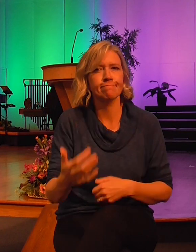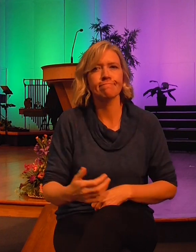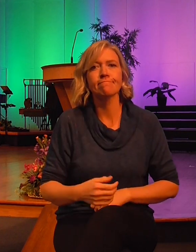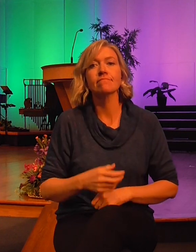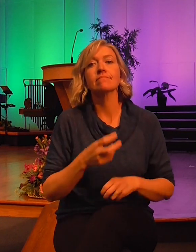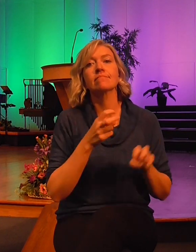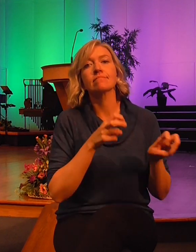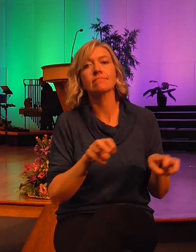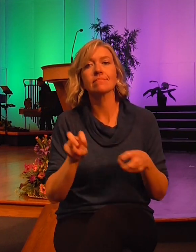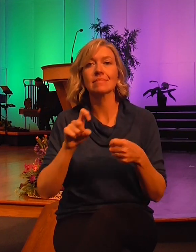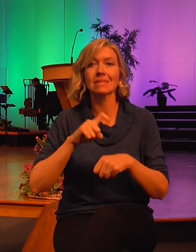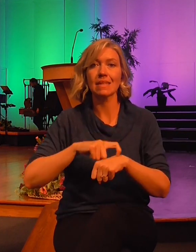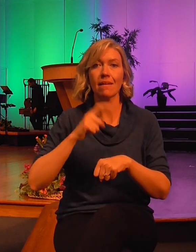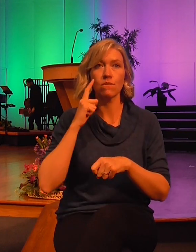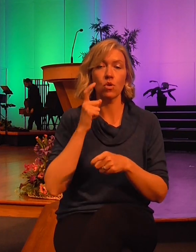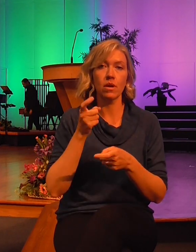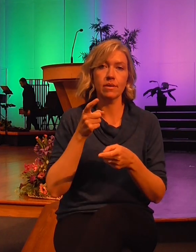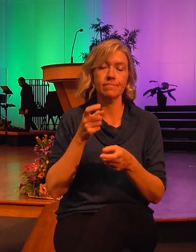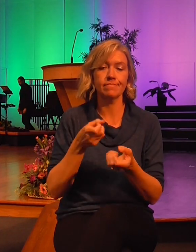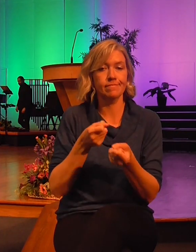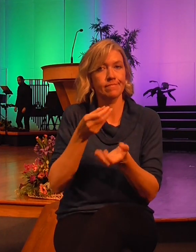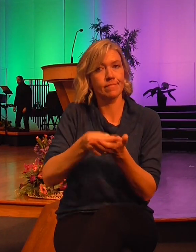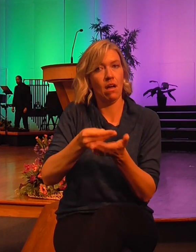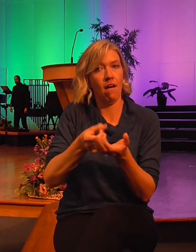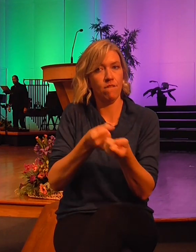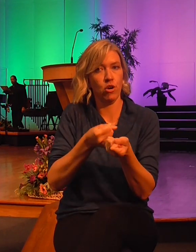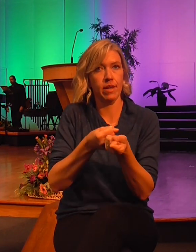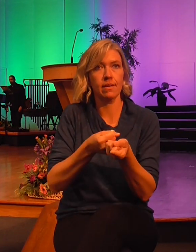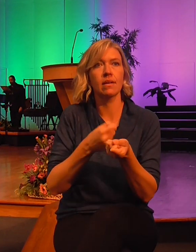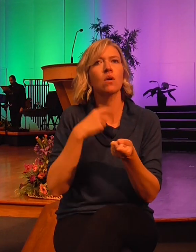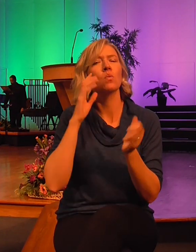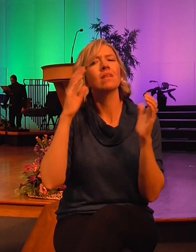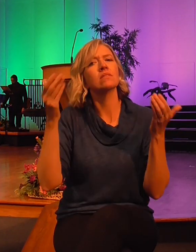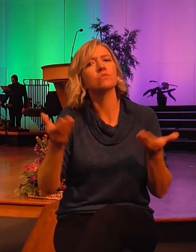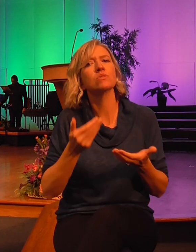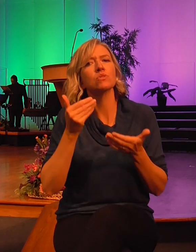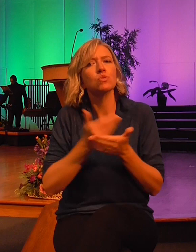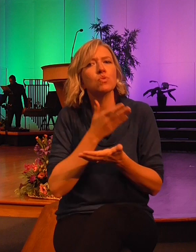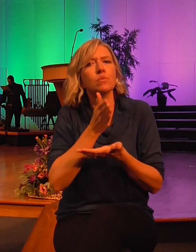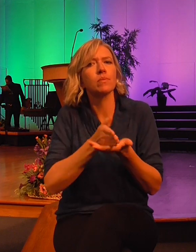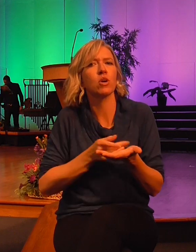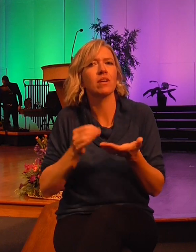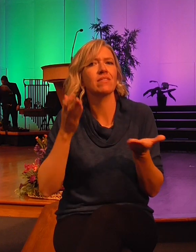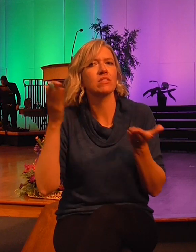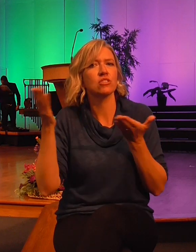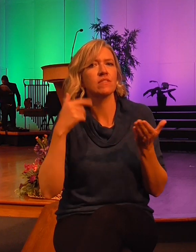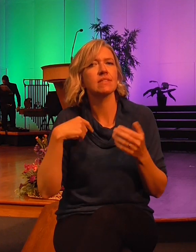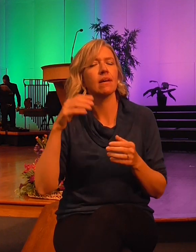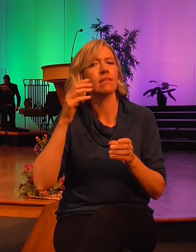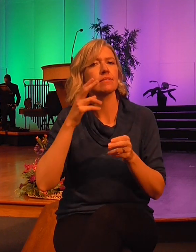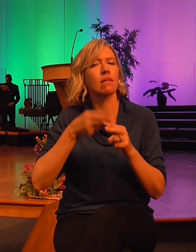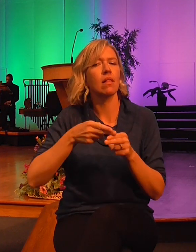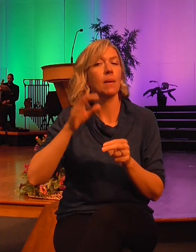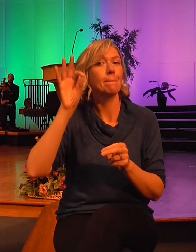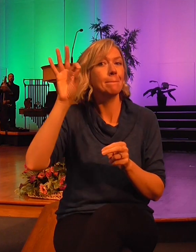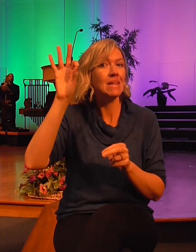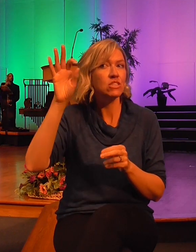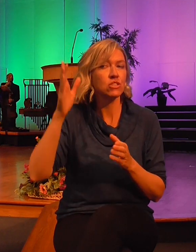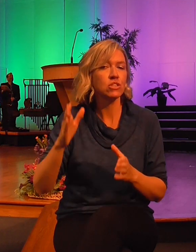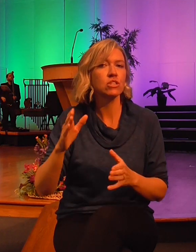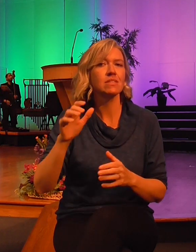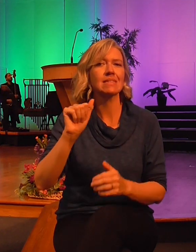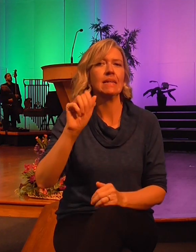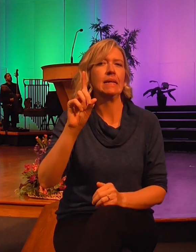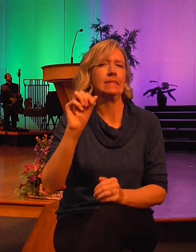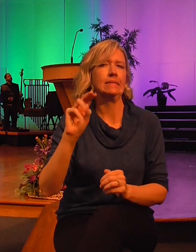We're moving into our time of offering, but I'm going to introduce a brand new part of the service that I call the Minister's Addendum. It's really great. I get to correct things that I said in